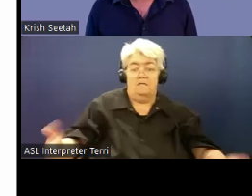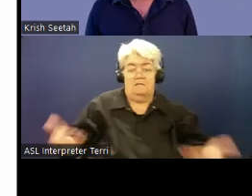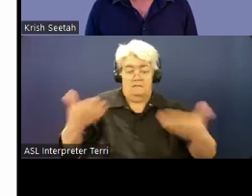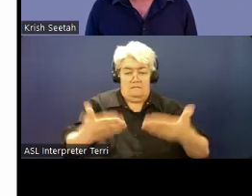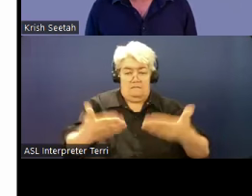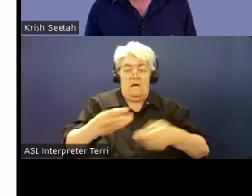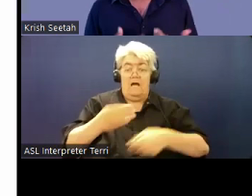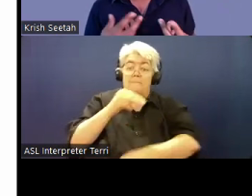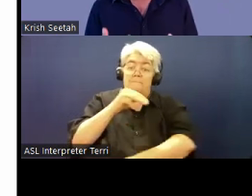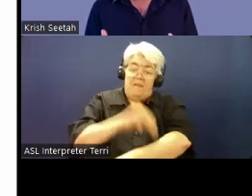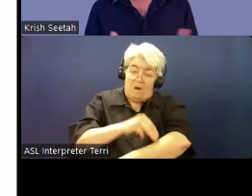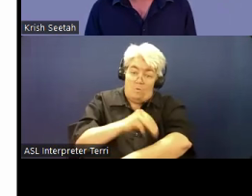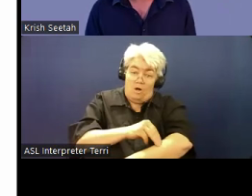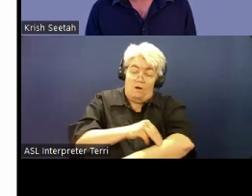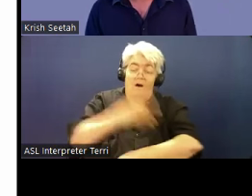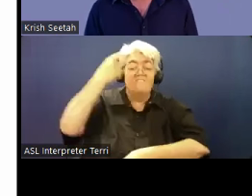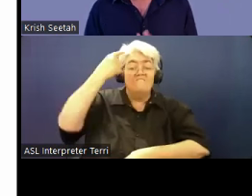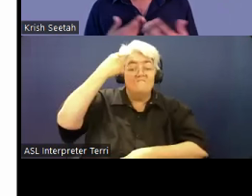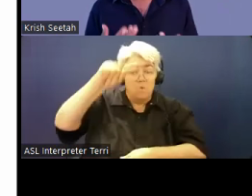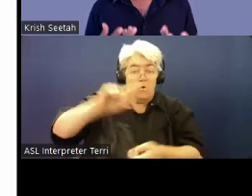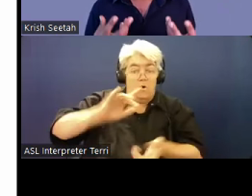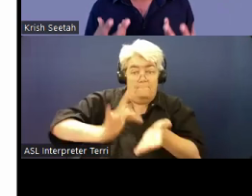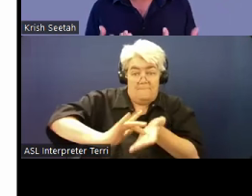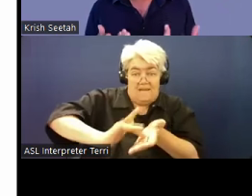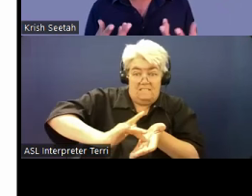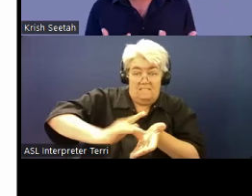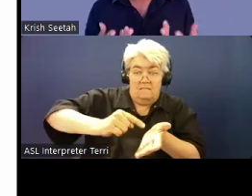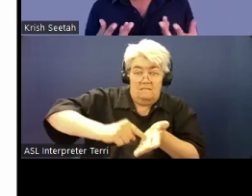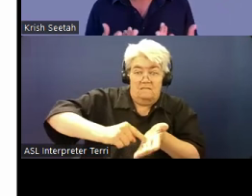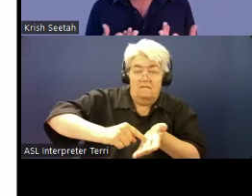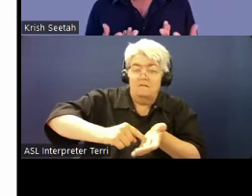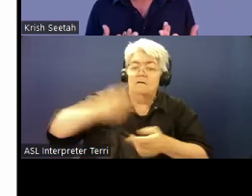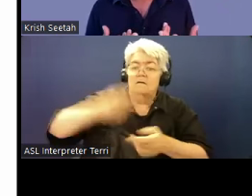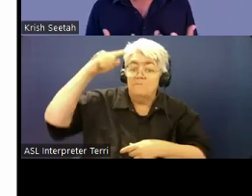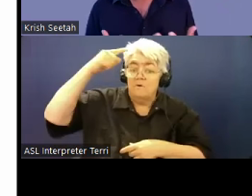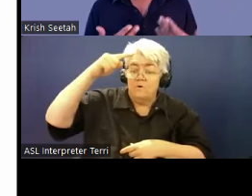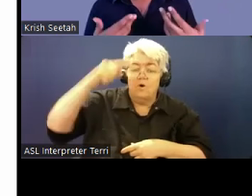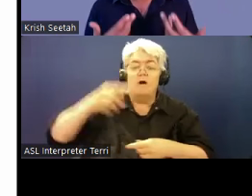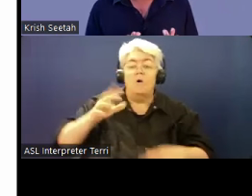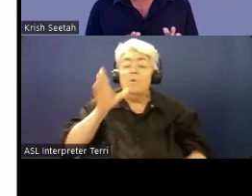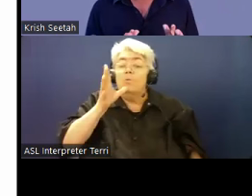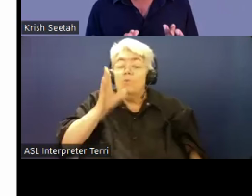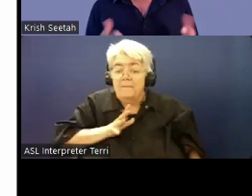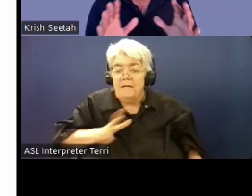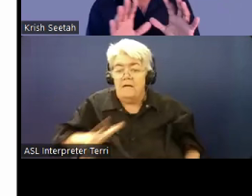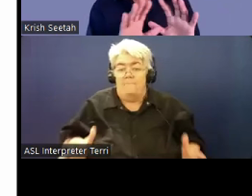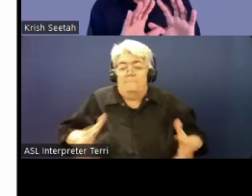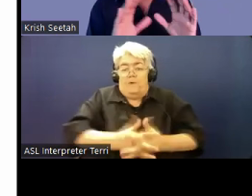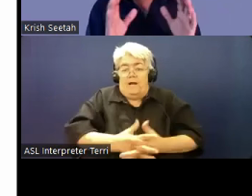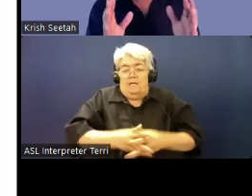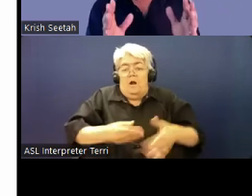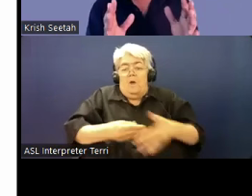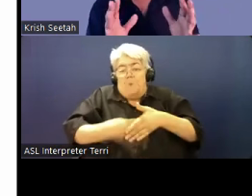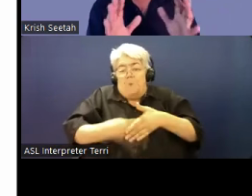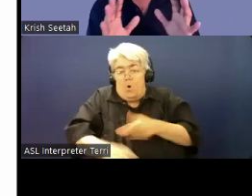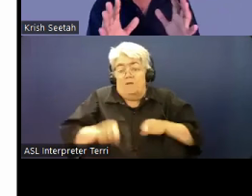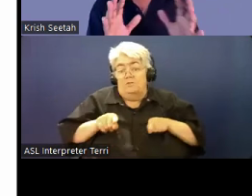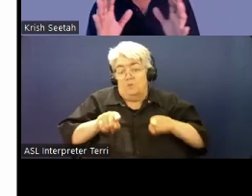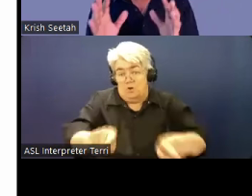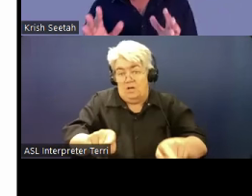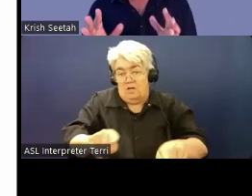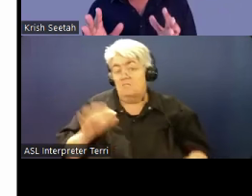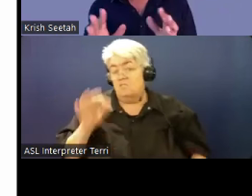within a palliative, within a medicinal context, is actually to relieve the pain of childbirth. So it may have been that, outside of the use